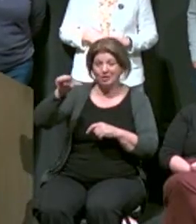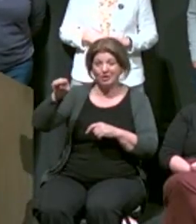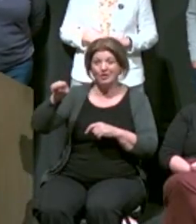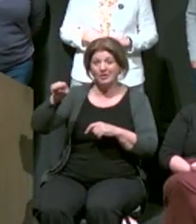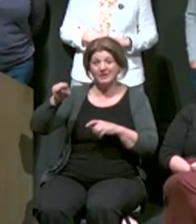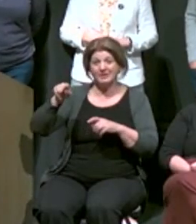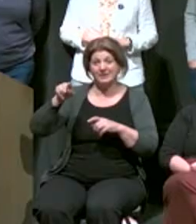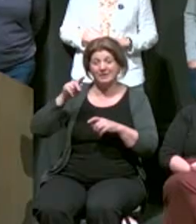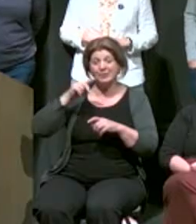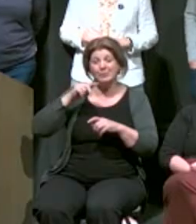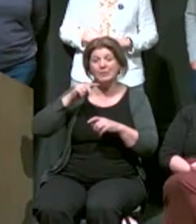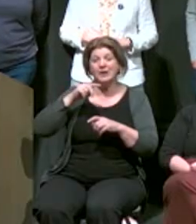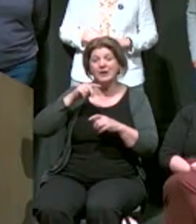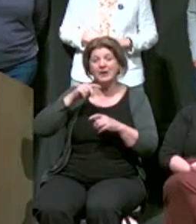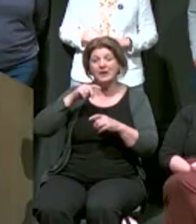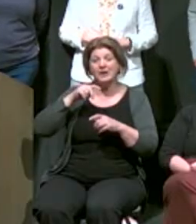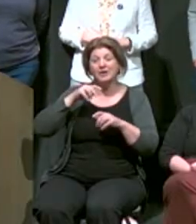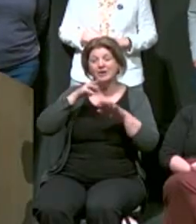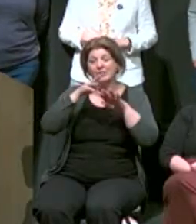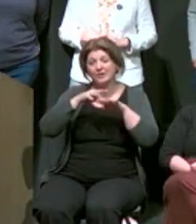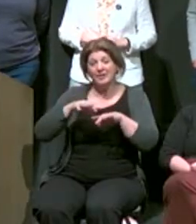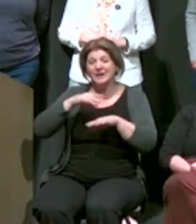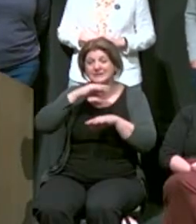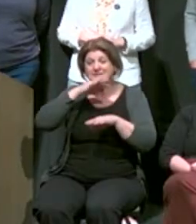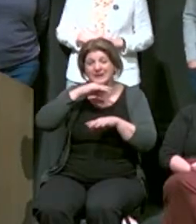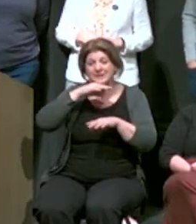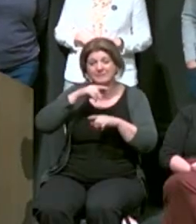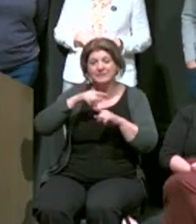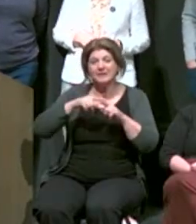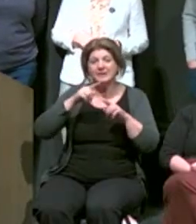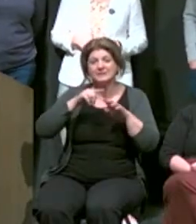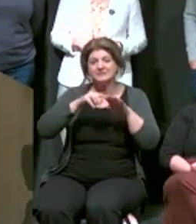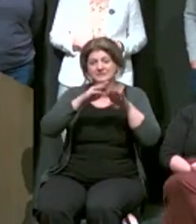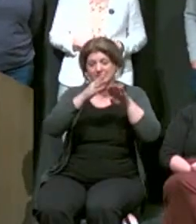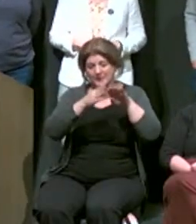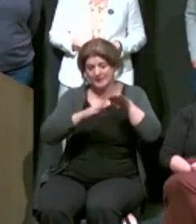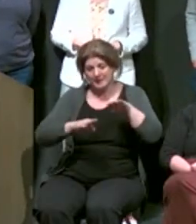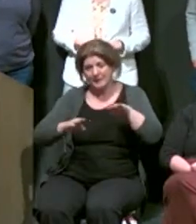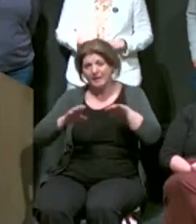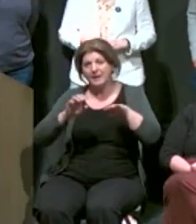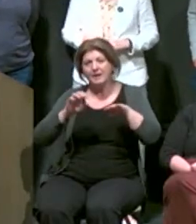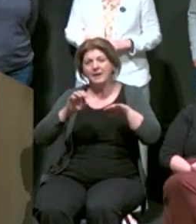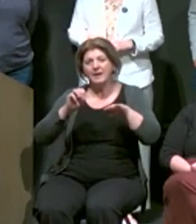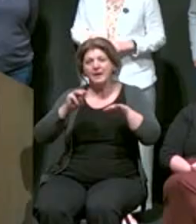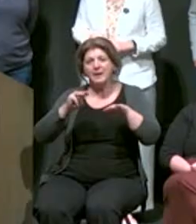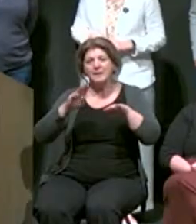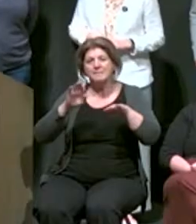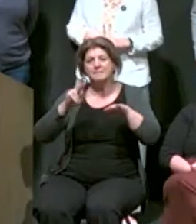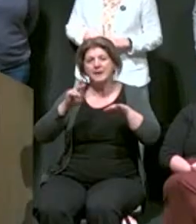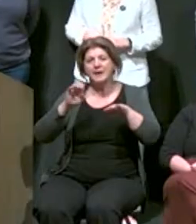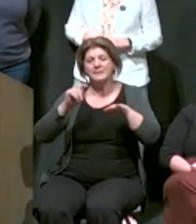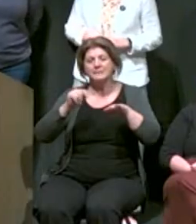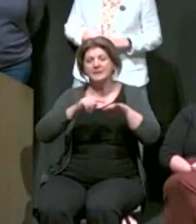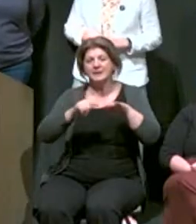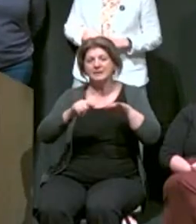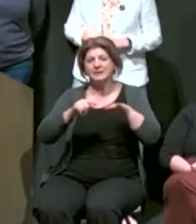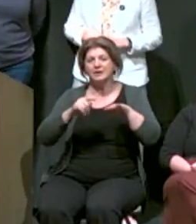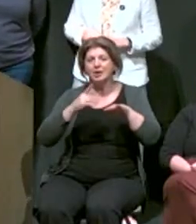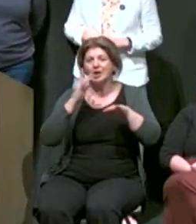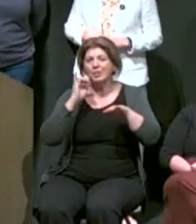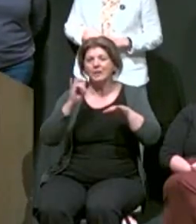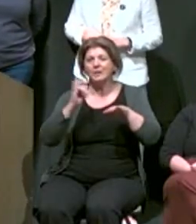this sediment is going in, the far embankment recently has been stripped, has